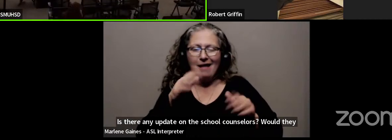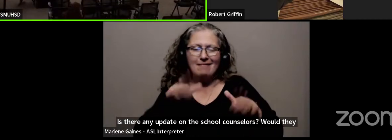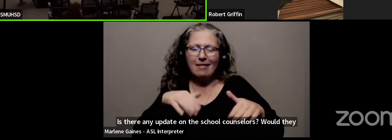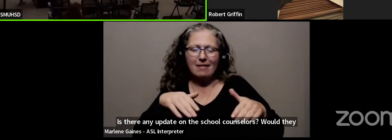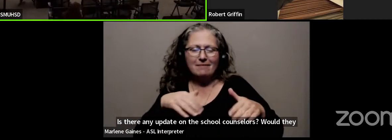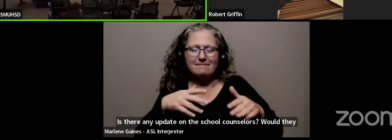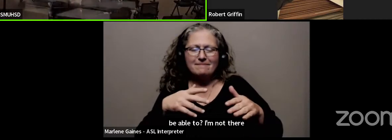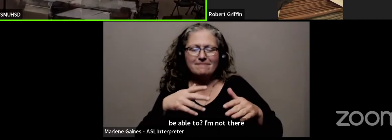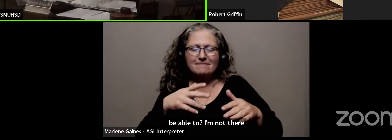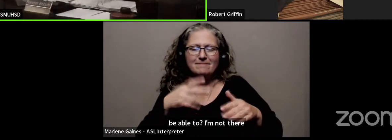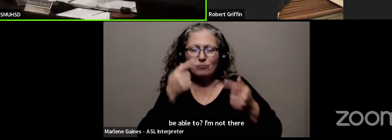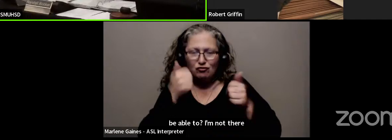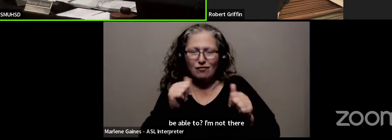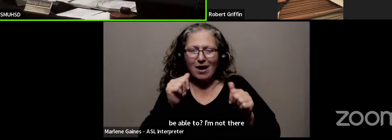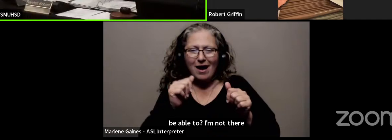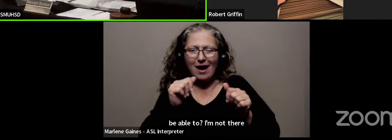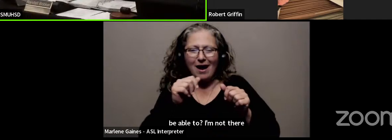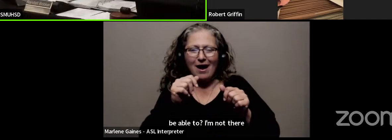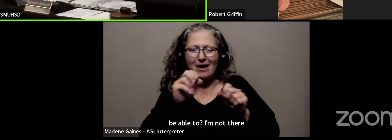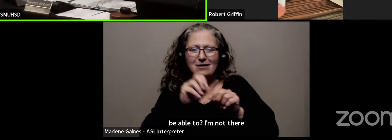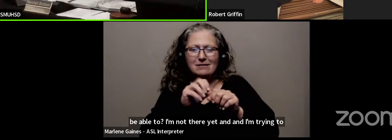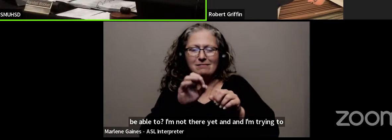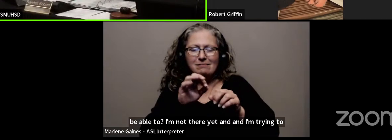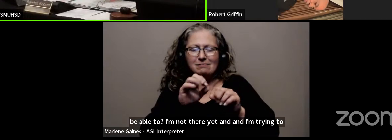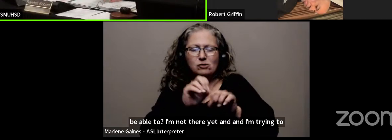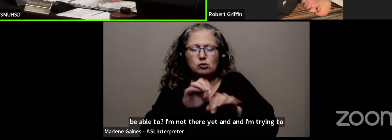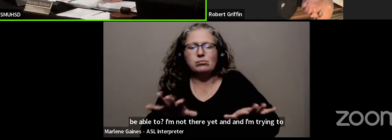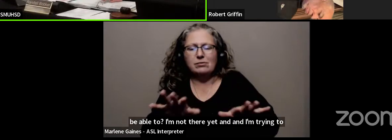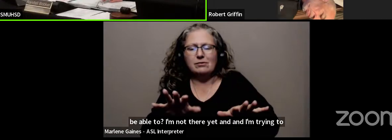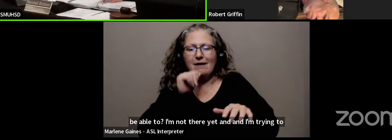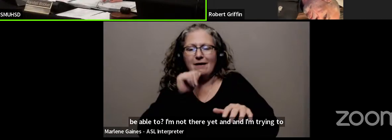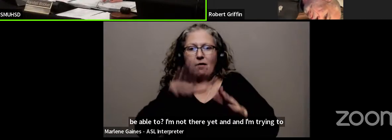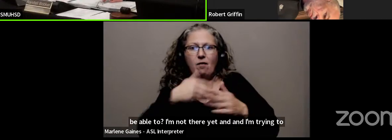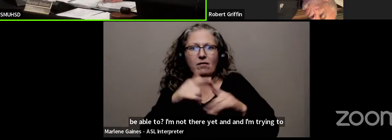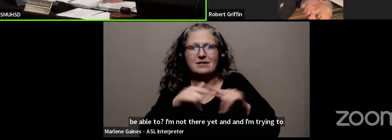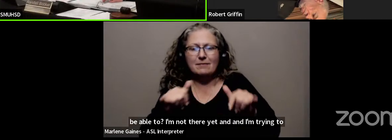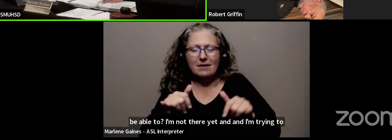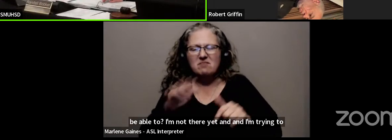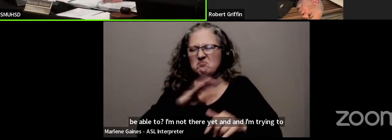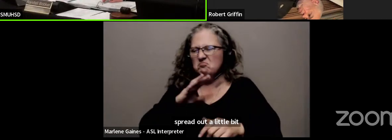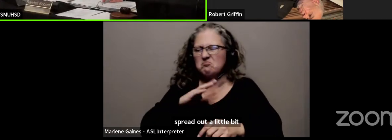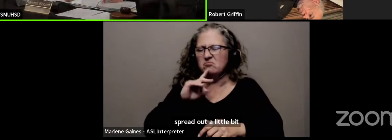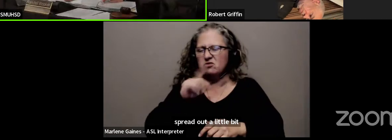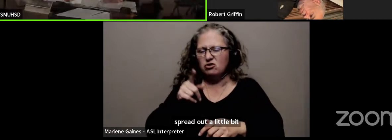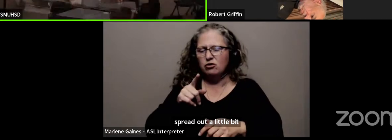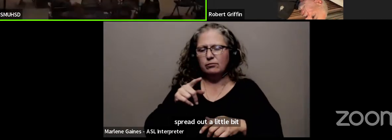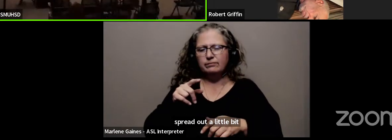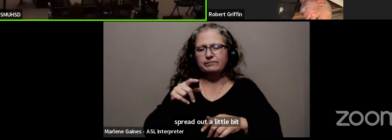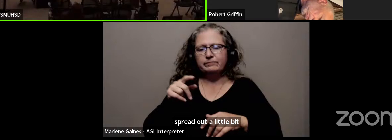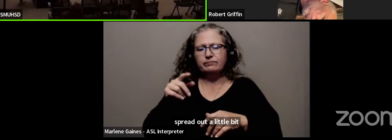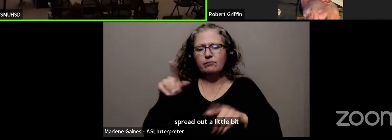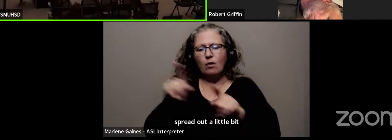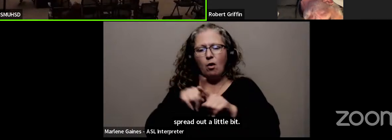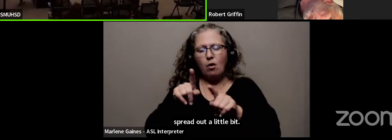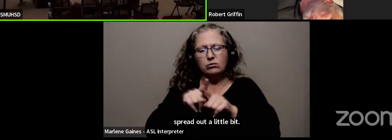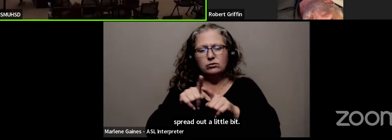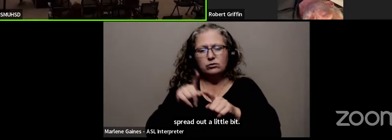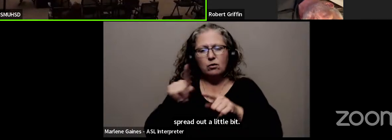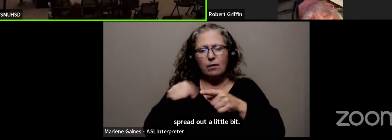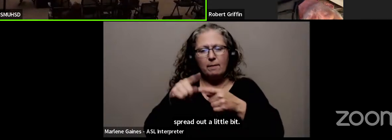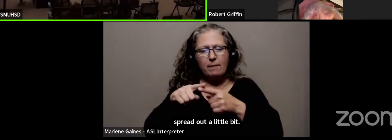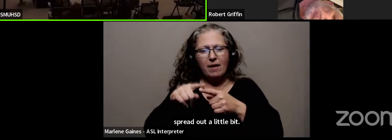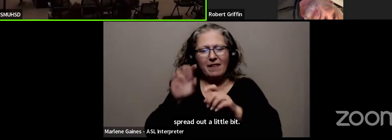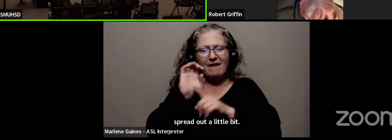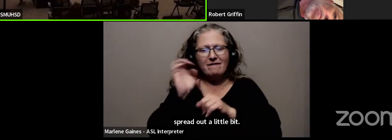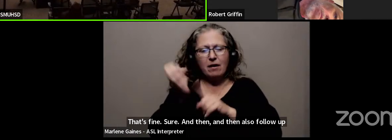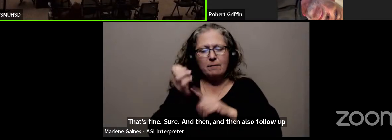yet, and Okay, I'm sure. trying to spread out a little bit. It's fine. That- Uh-huh. Sure. And then also follow up about the